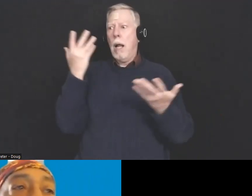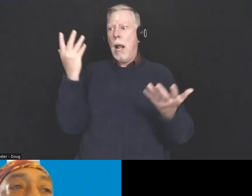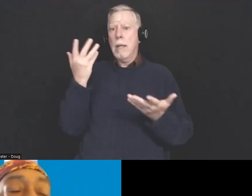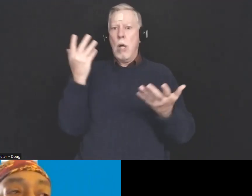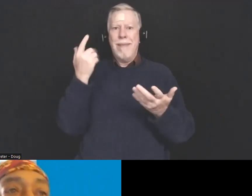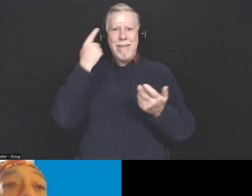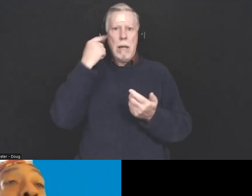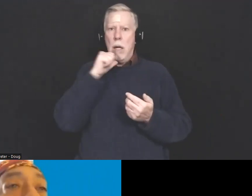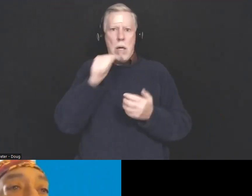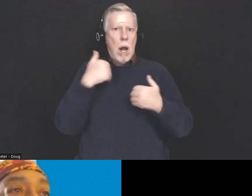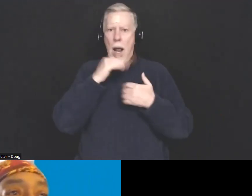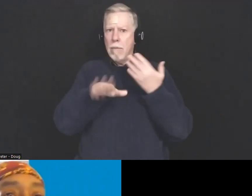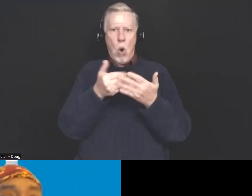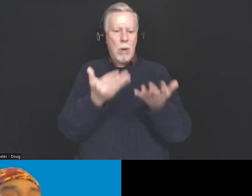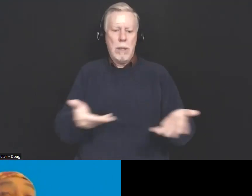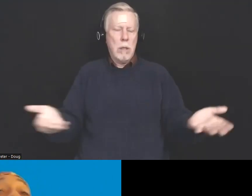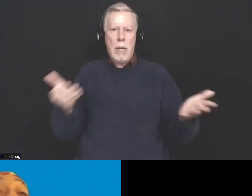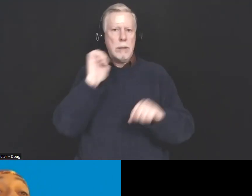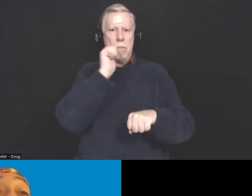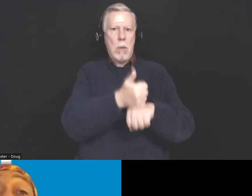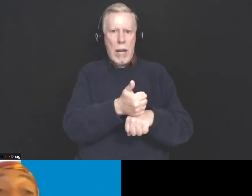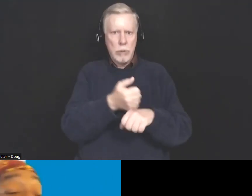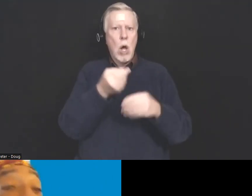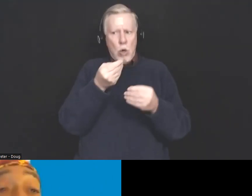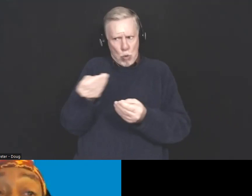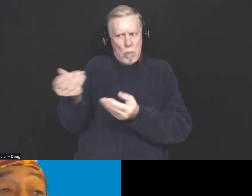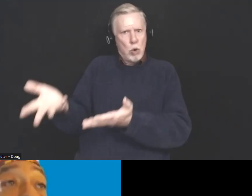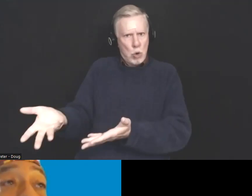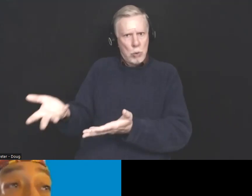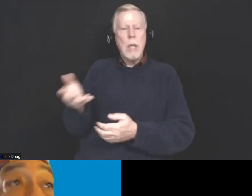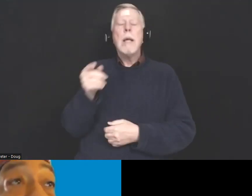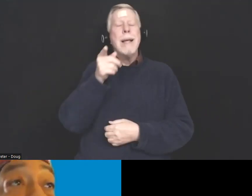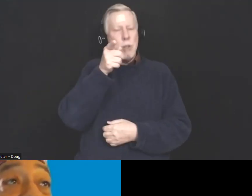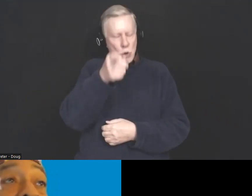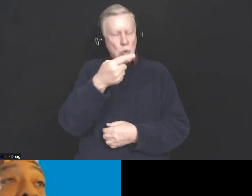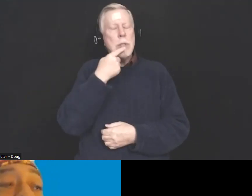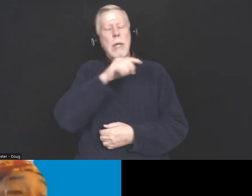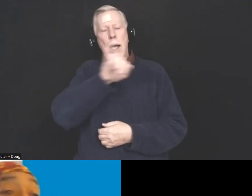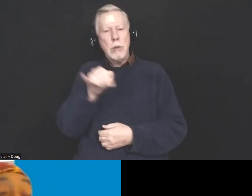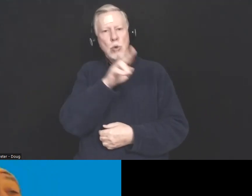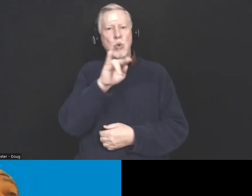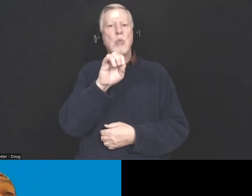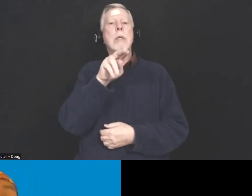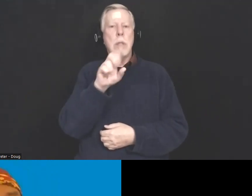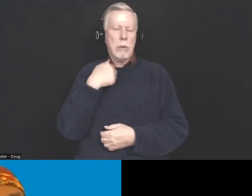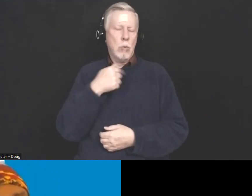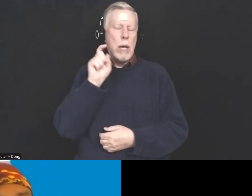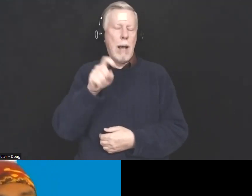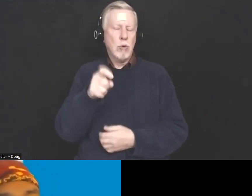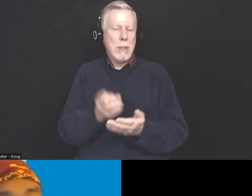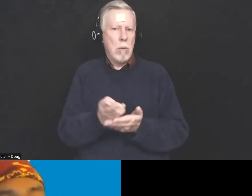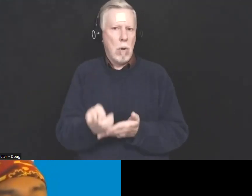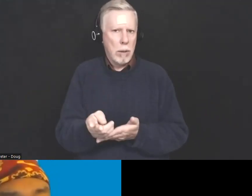place to produce. And Junious, I know that's when you talk about being honest of what we can give and where we can go with this